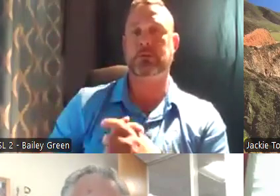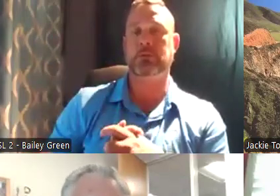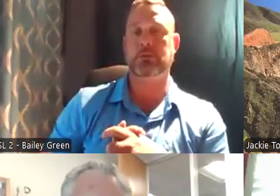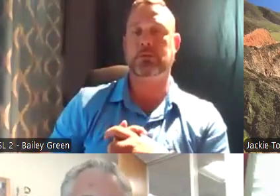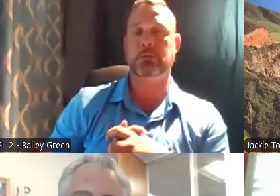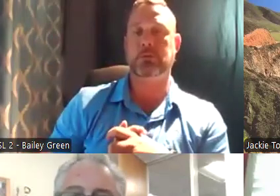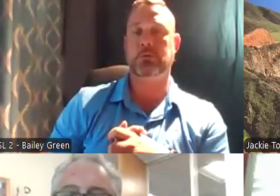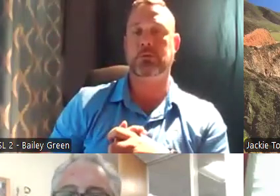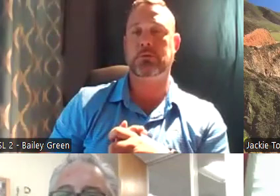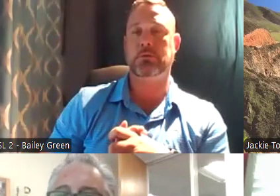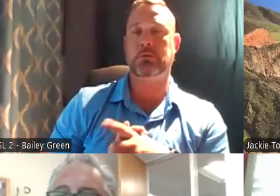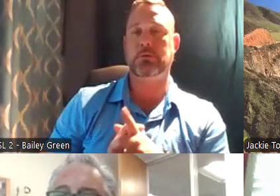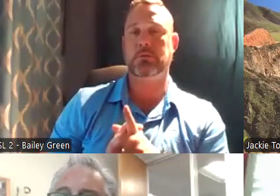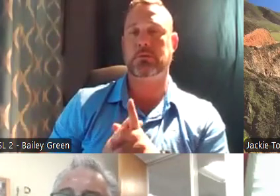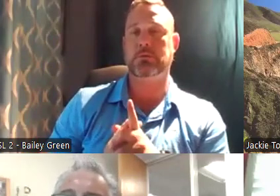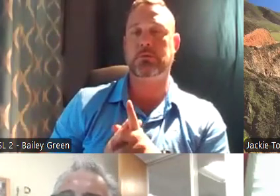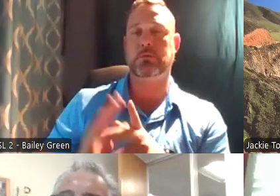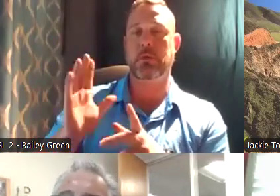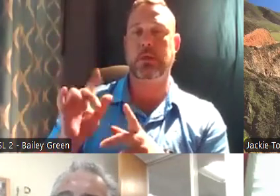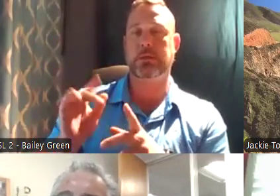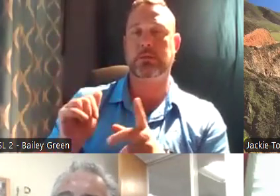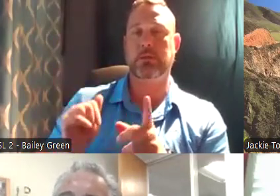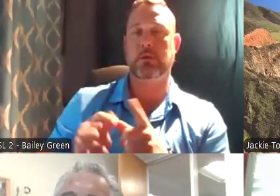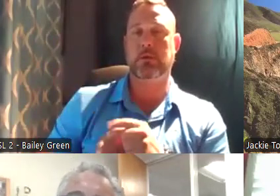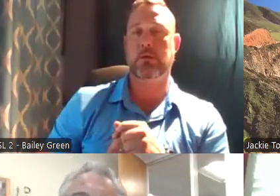So, oh, I see a question from Lisa.